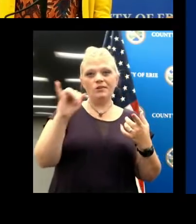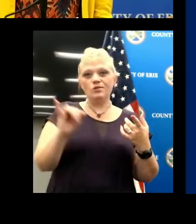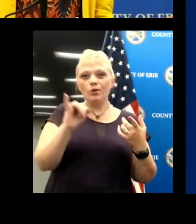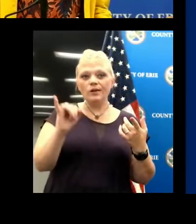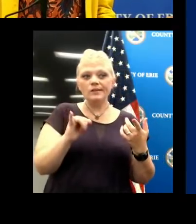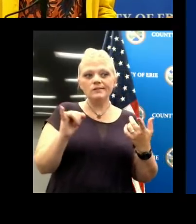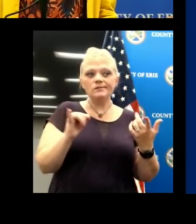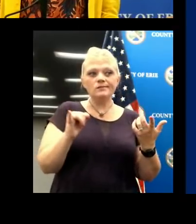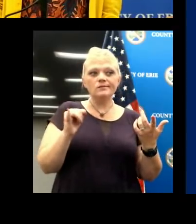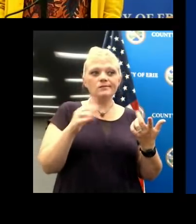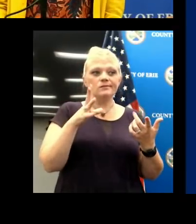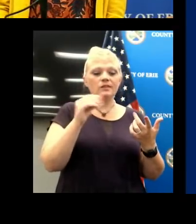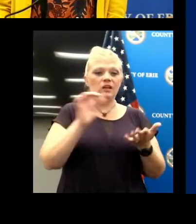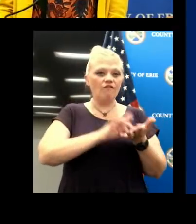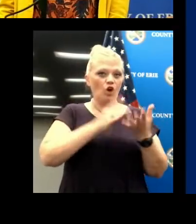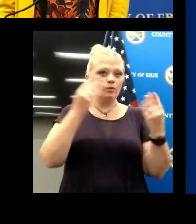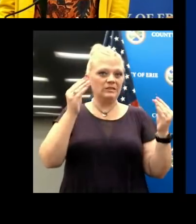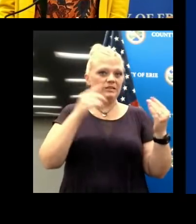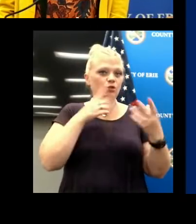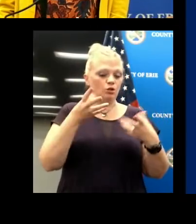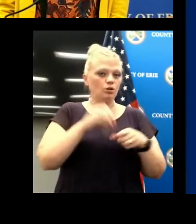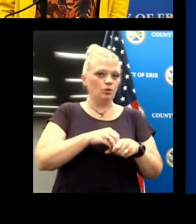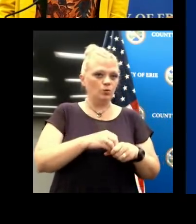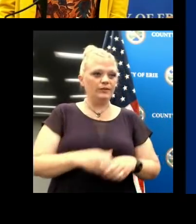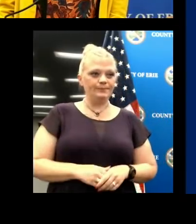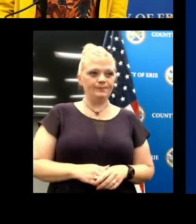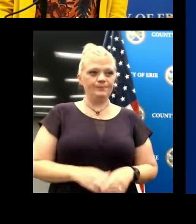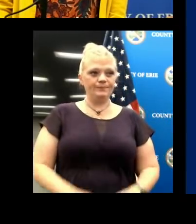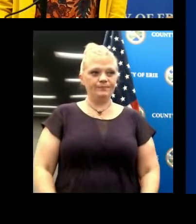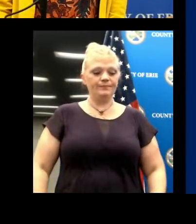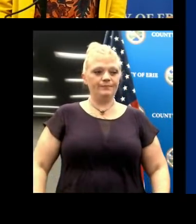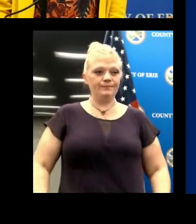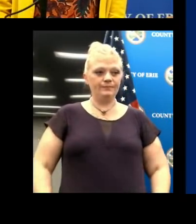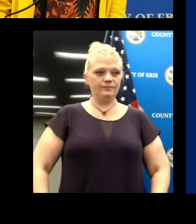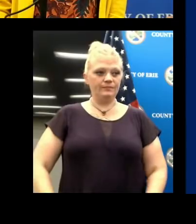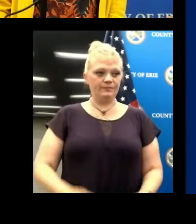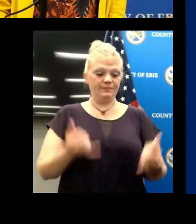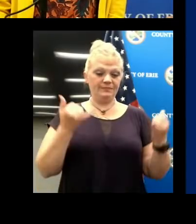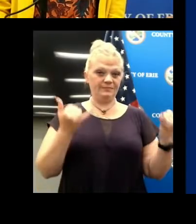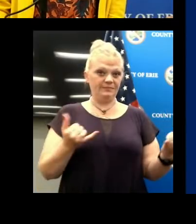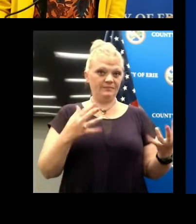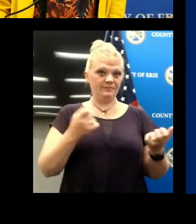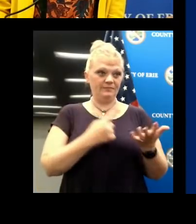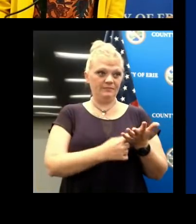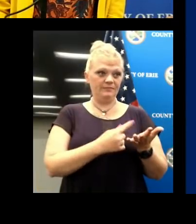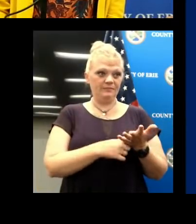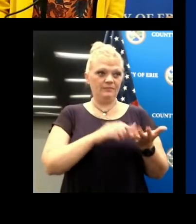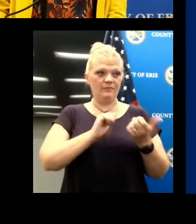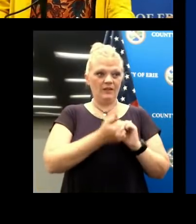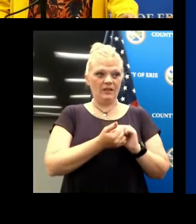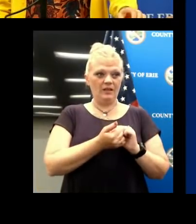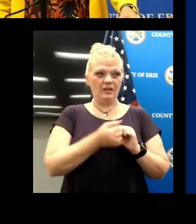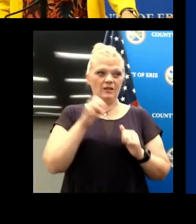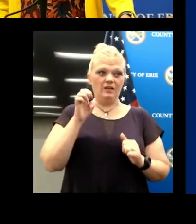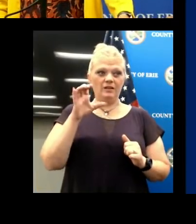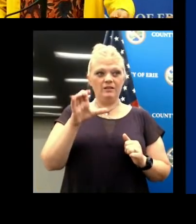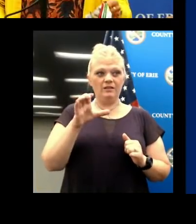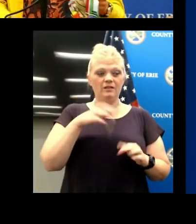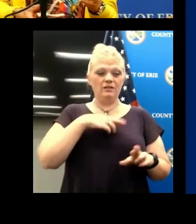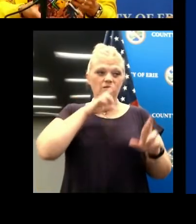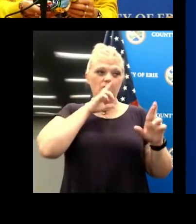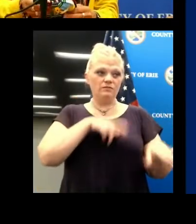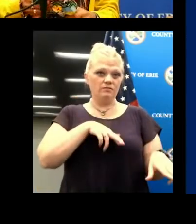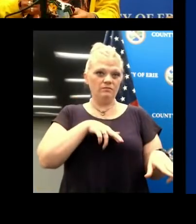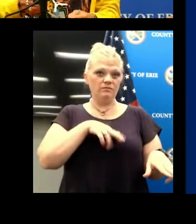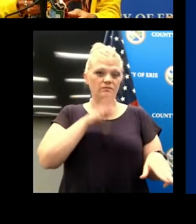not, and pharmacies are included in that. So now we can talk about how Erie County responds, and